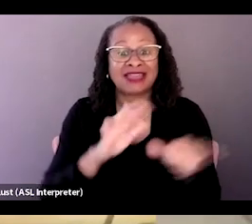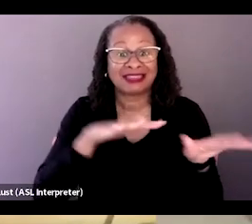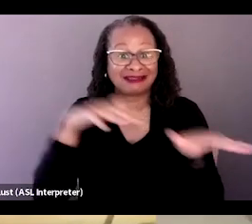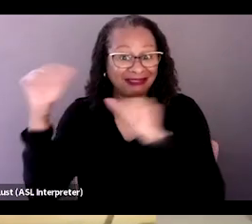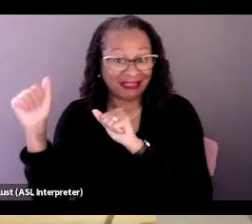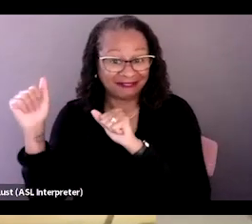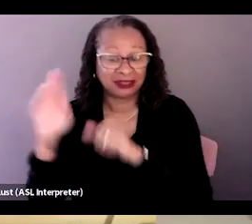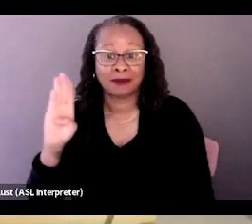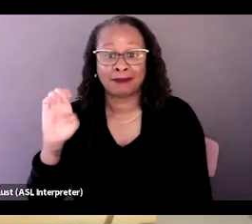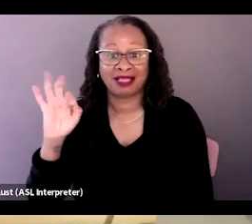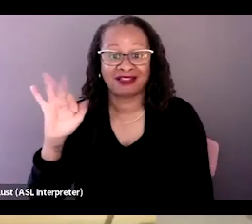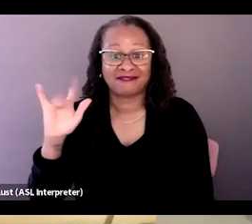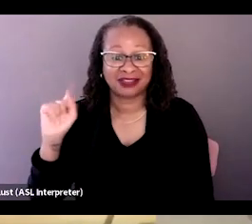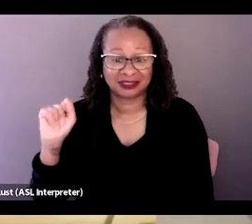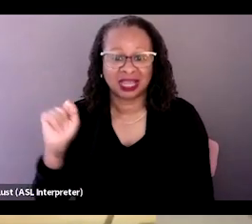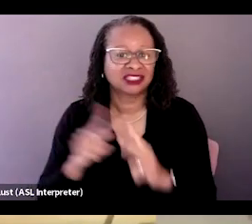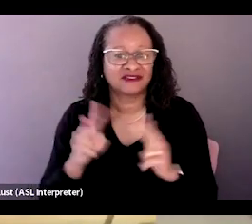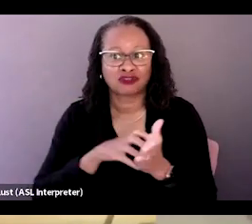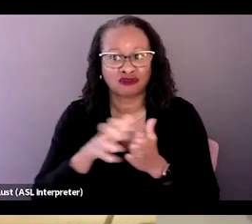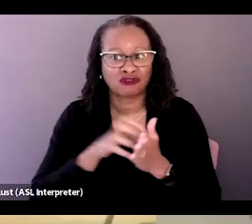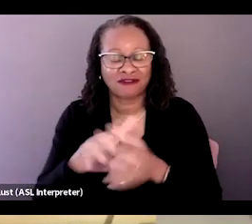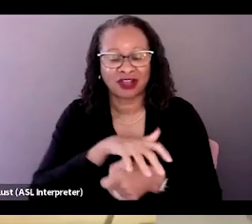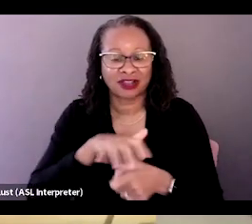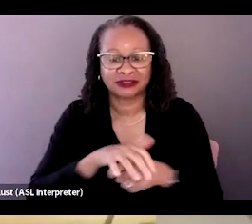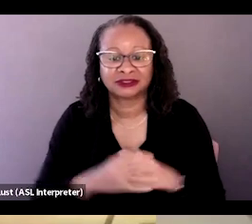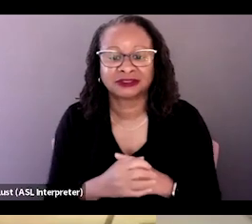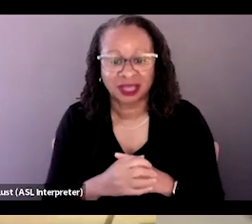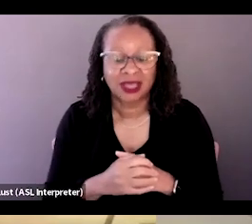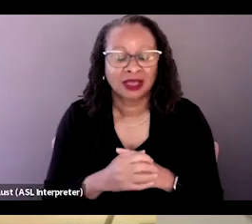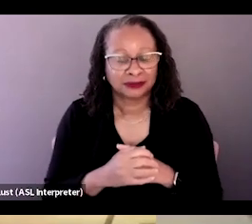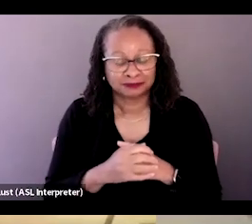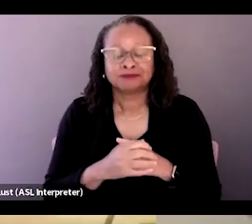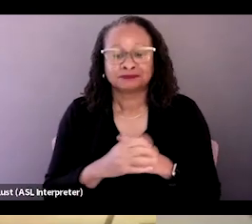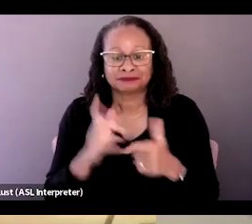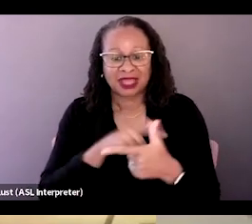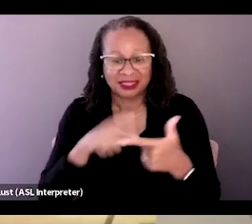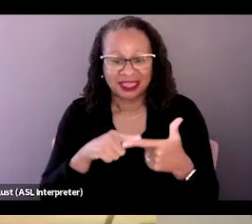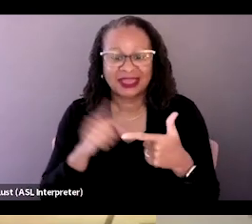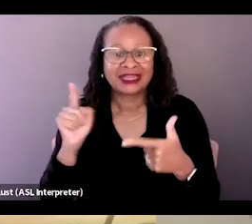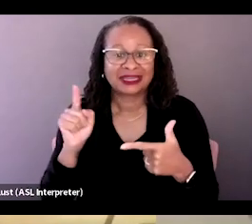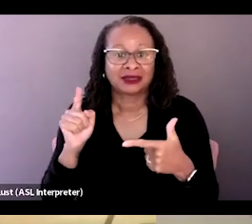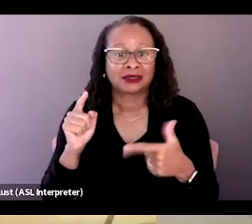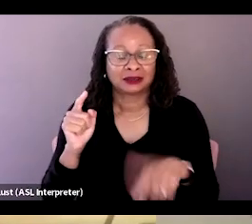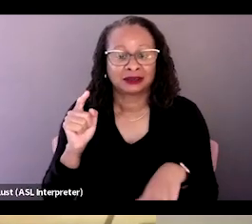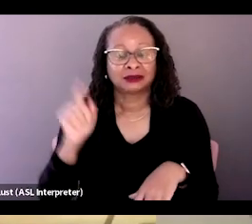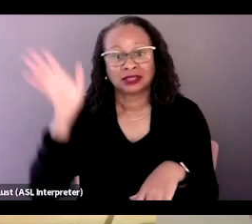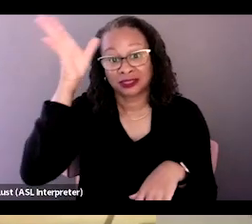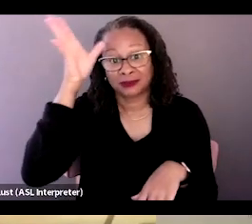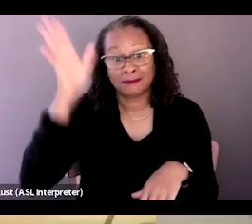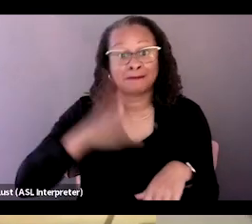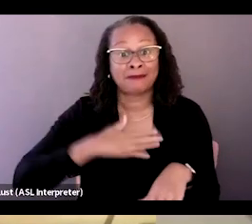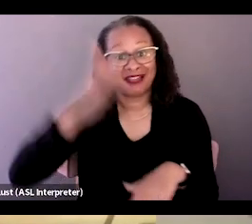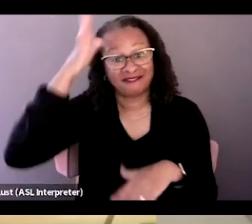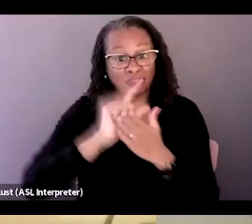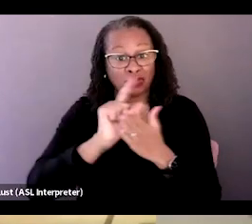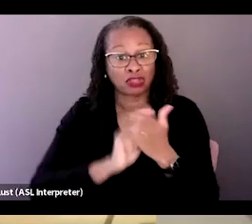because it's a very rough area. So as soon as they could, they left, and then he raised the children in a nicer area. So I